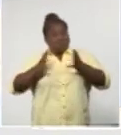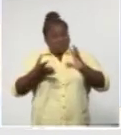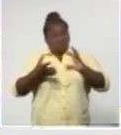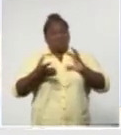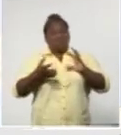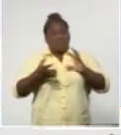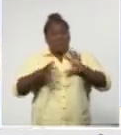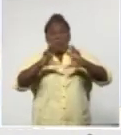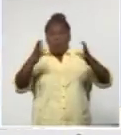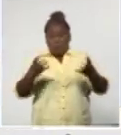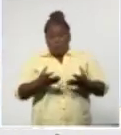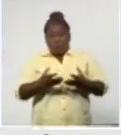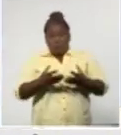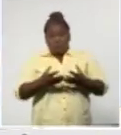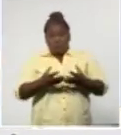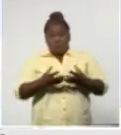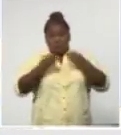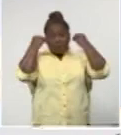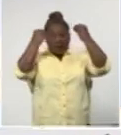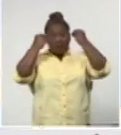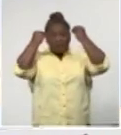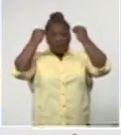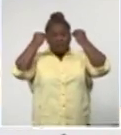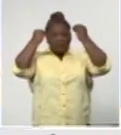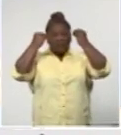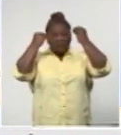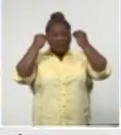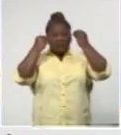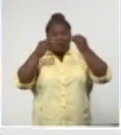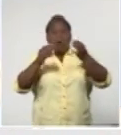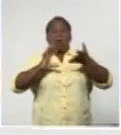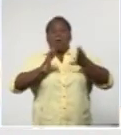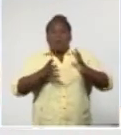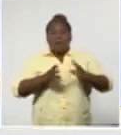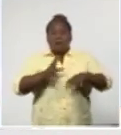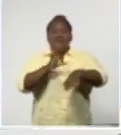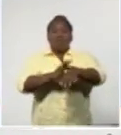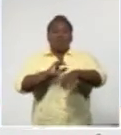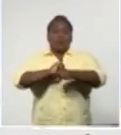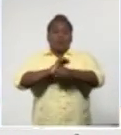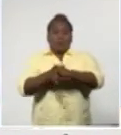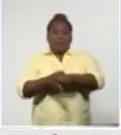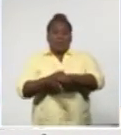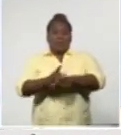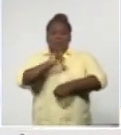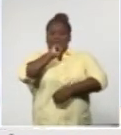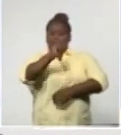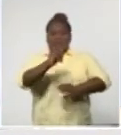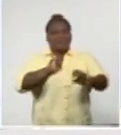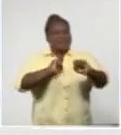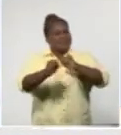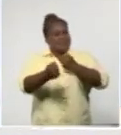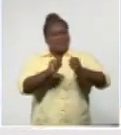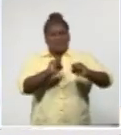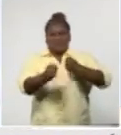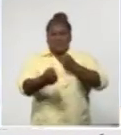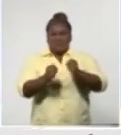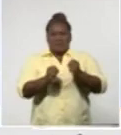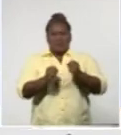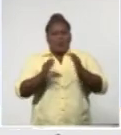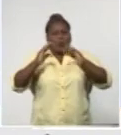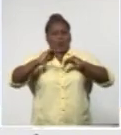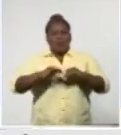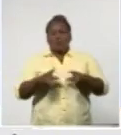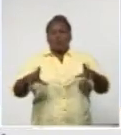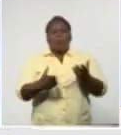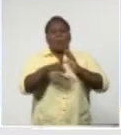50,617 deaths as of yesterday. Let's keep in mind the complexity of this disease in the world. Let us